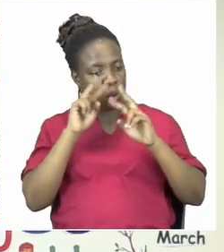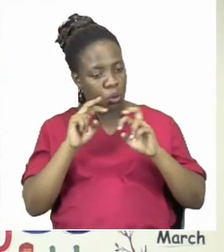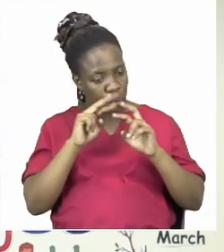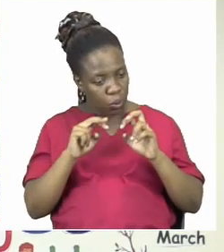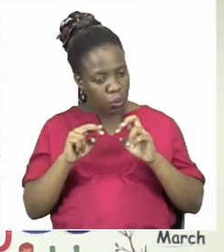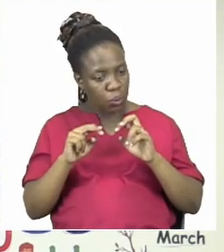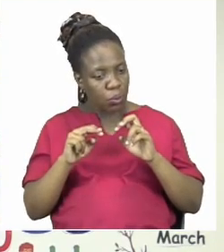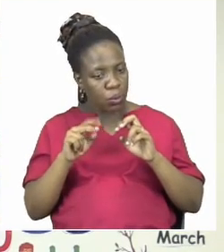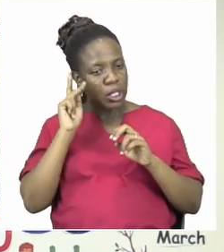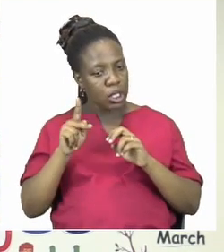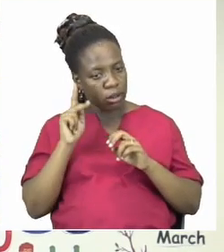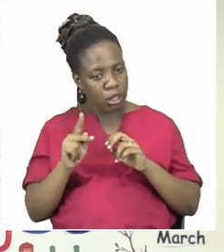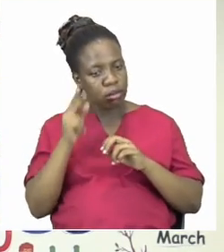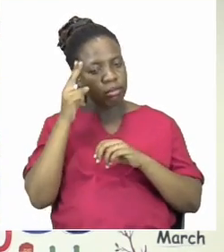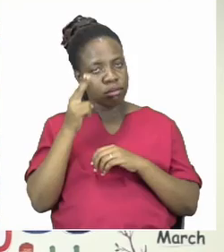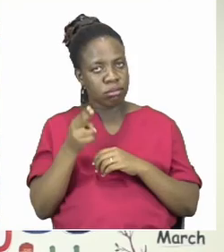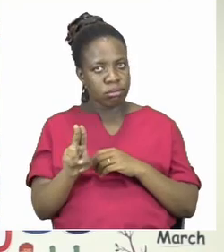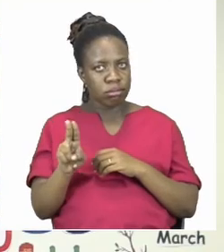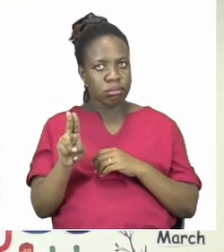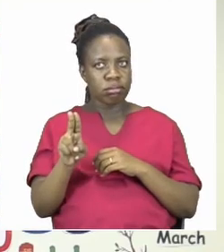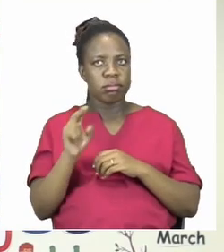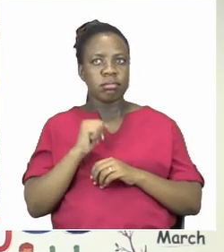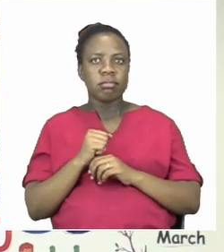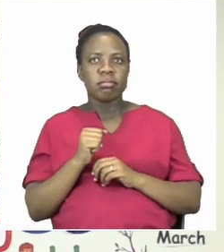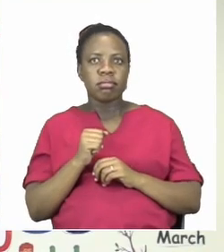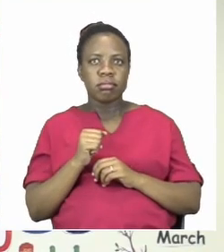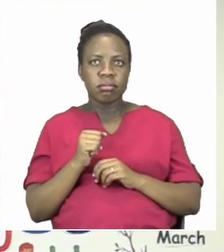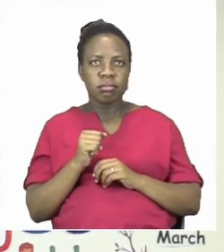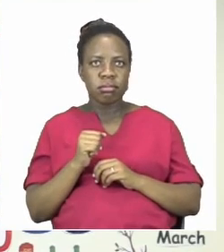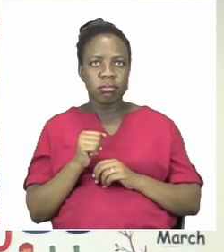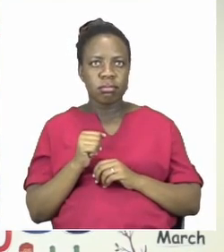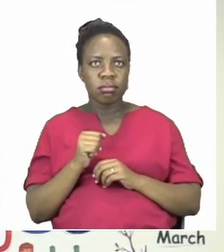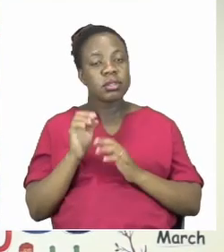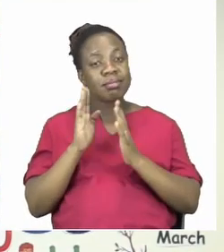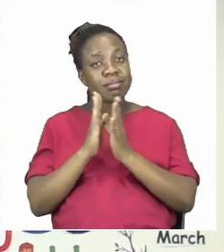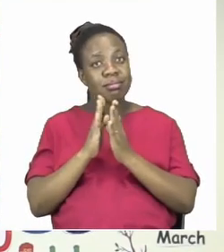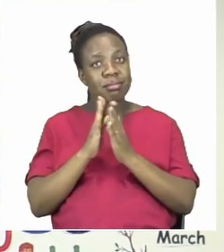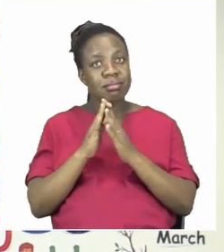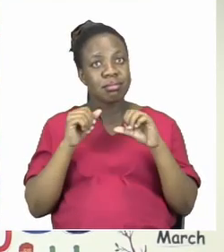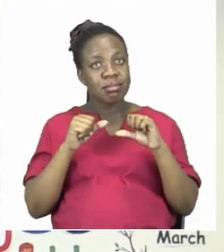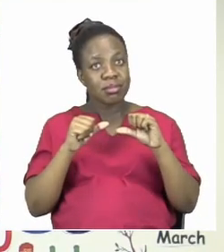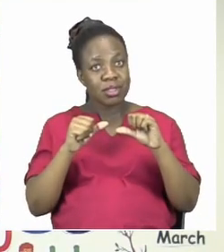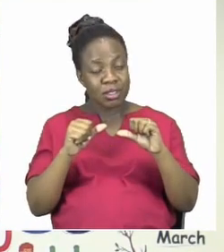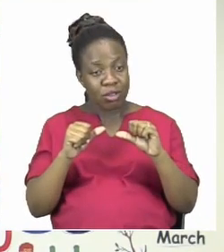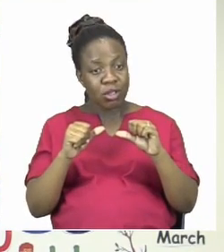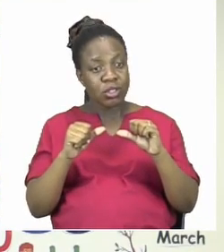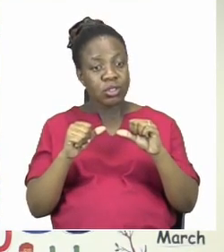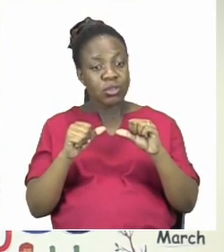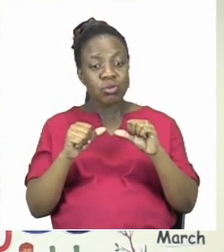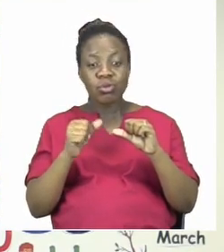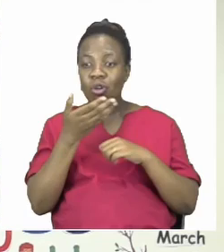also make sure that you cross it out. All right, boys and girls, you need to go ahead and have a look at all the other